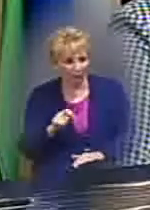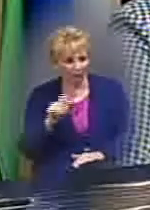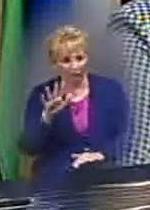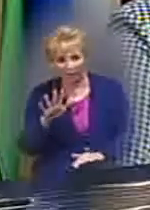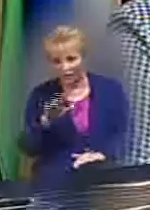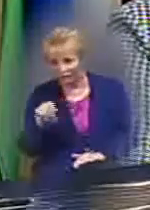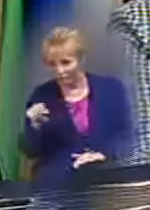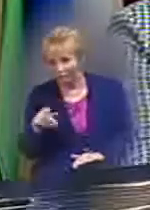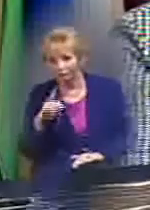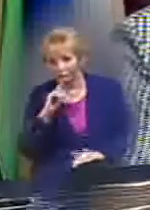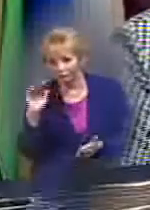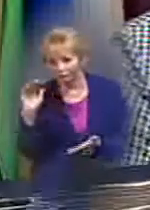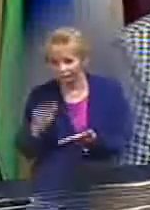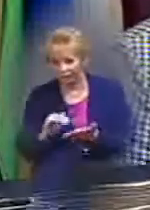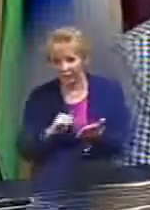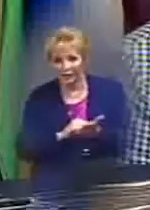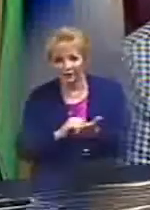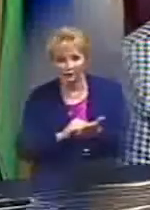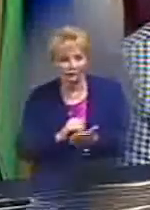1.4. Only for you.